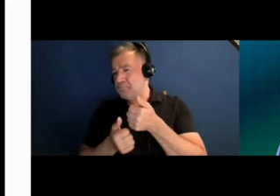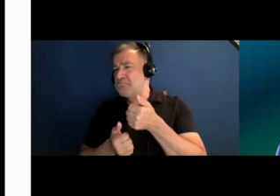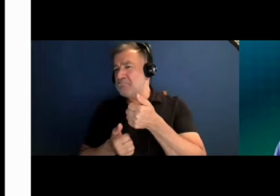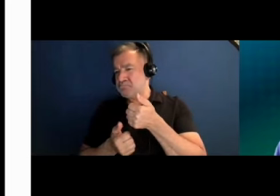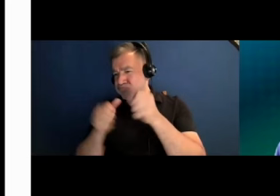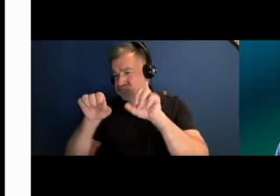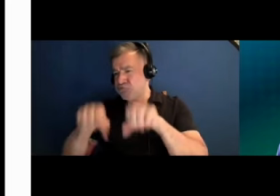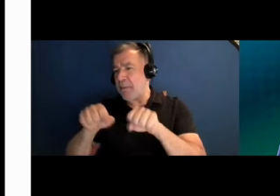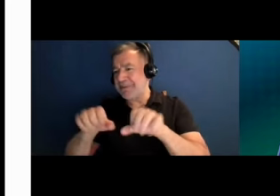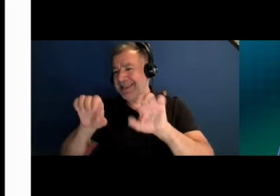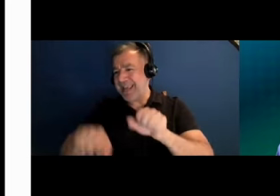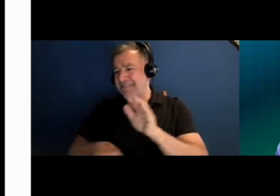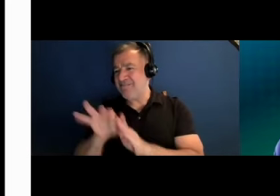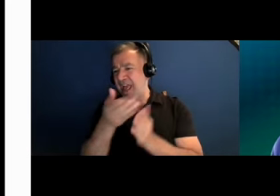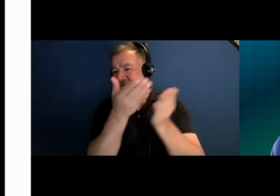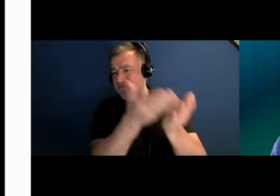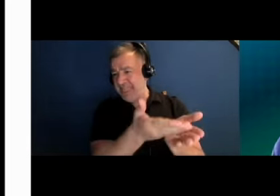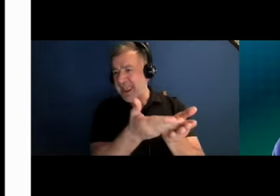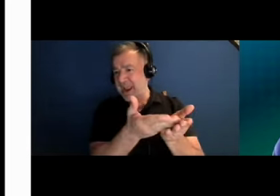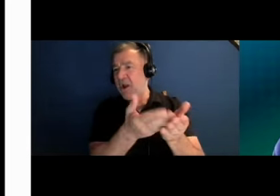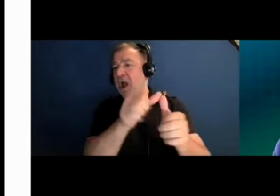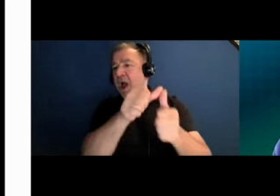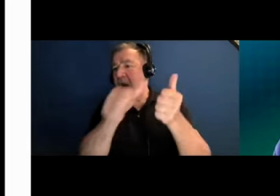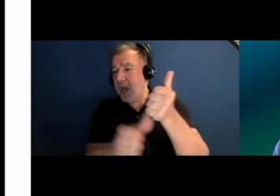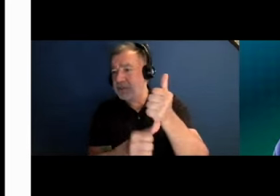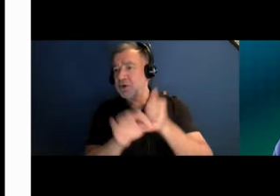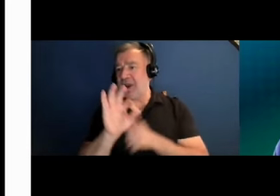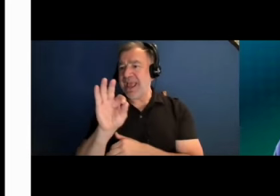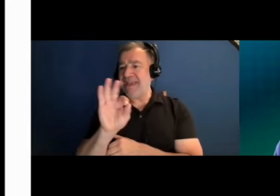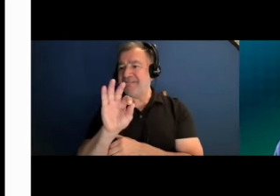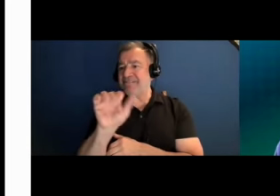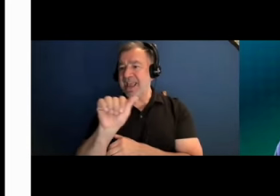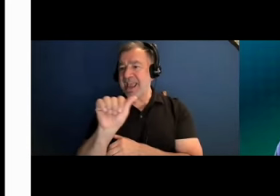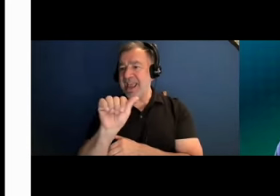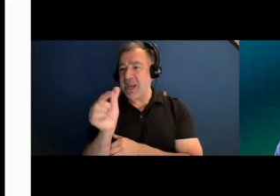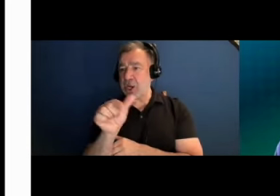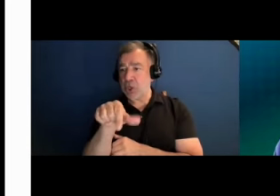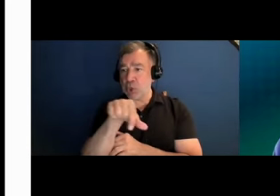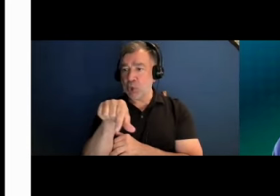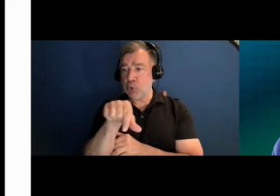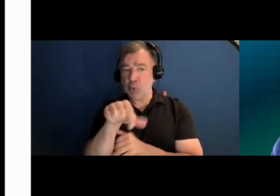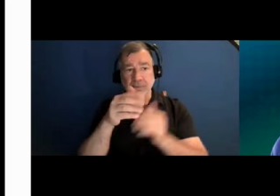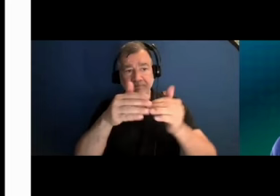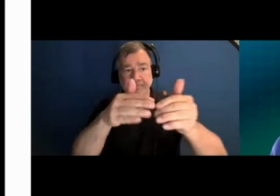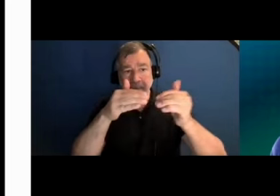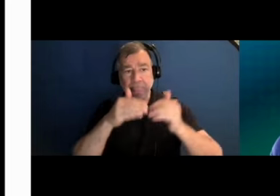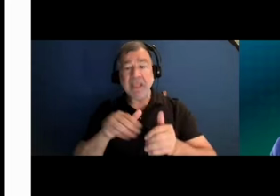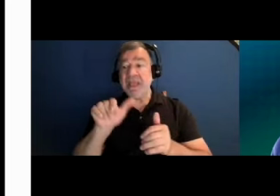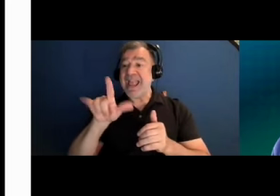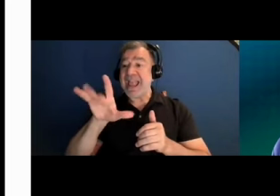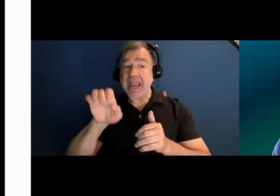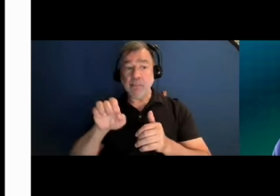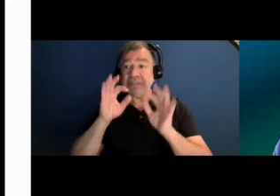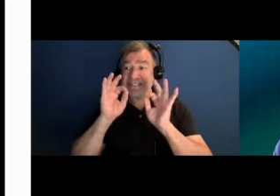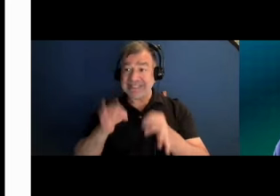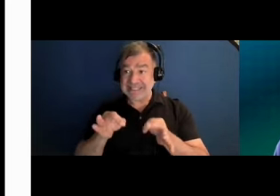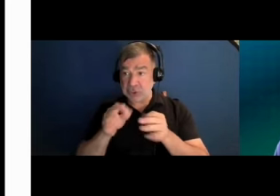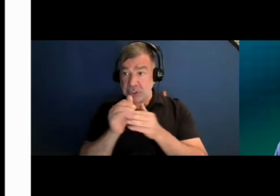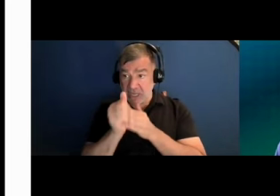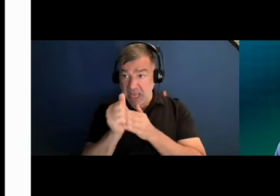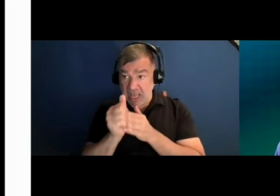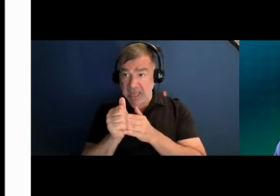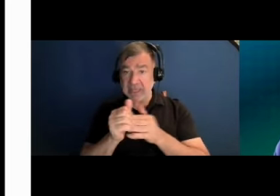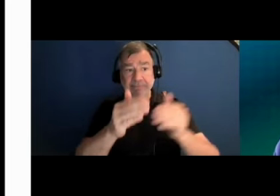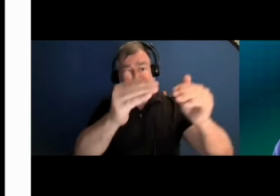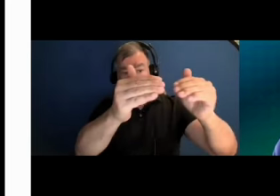past, and it may be in our FAQs. We have Able decision guides. We have Able programs